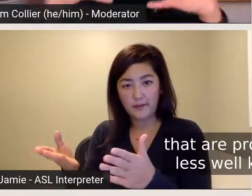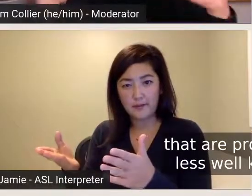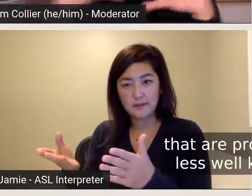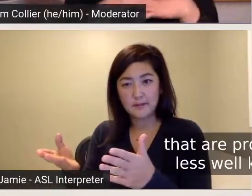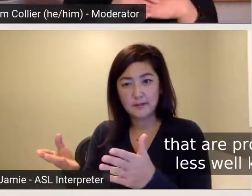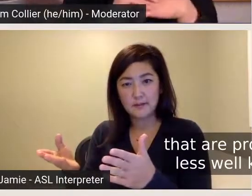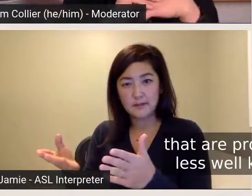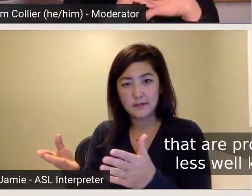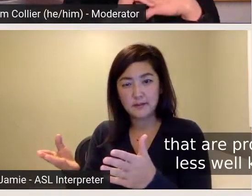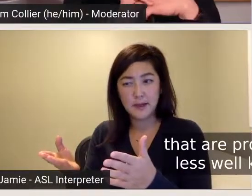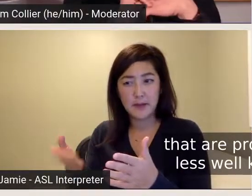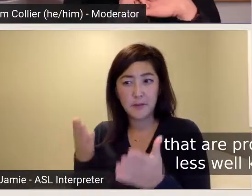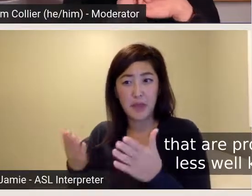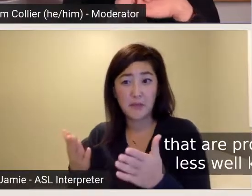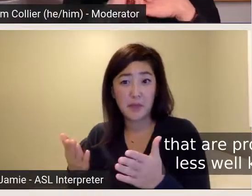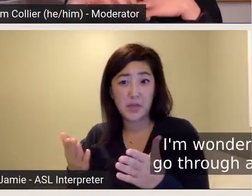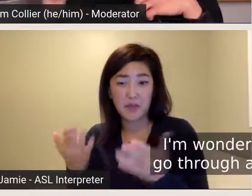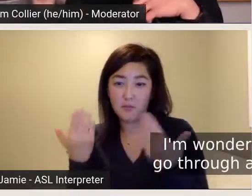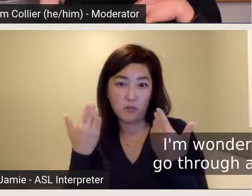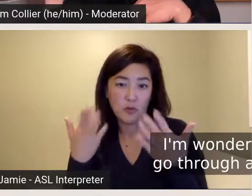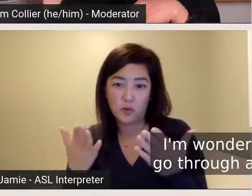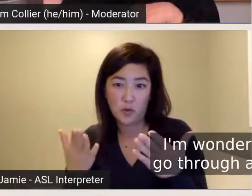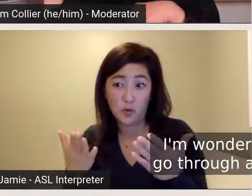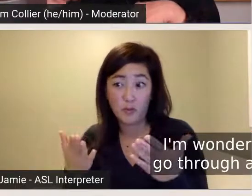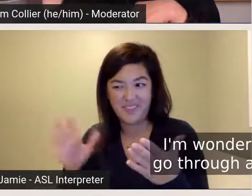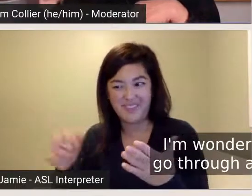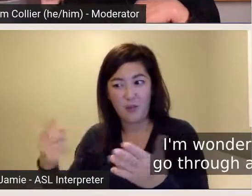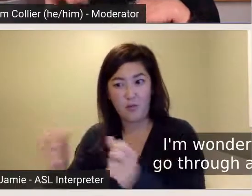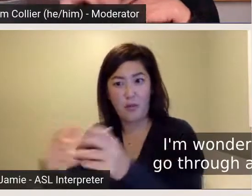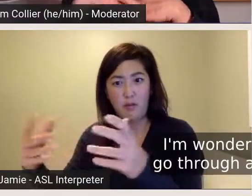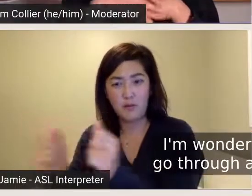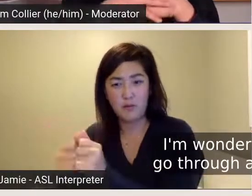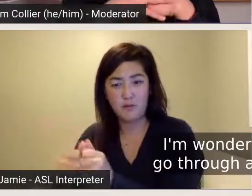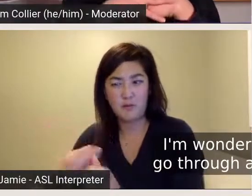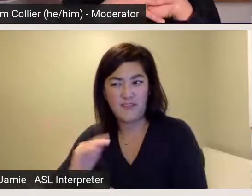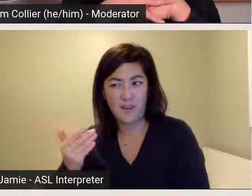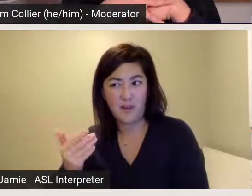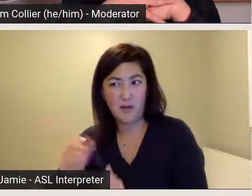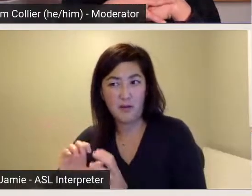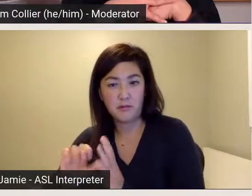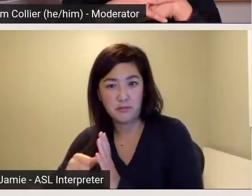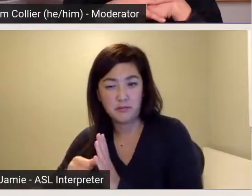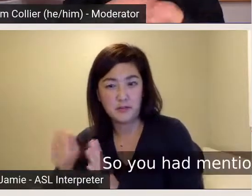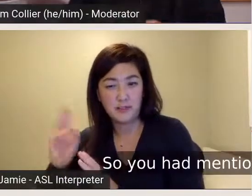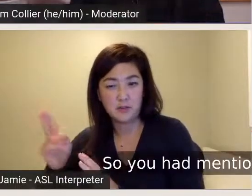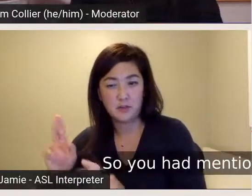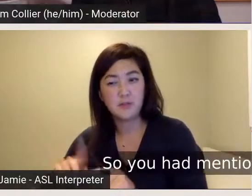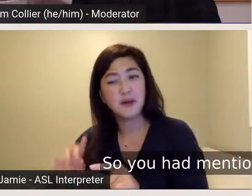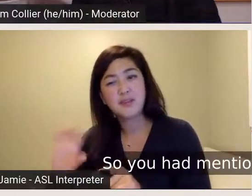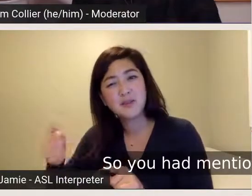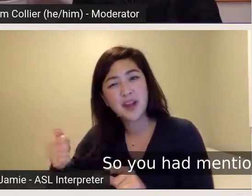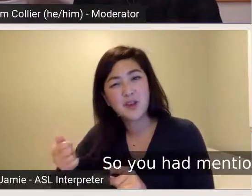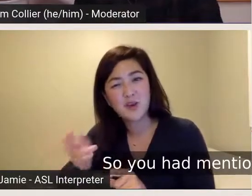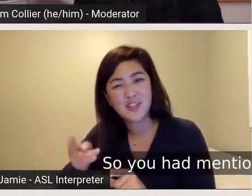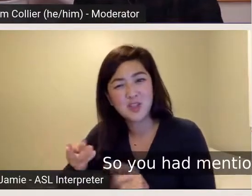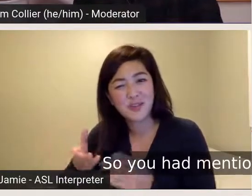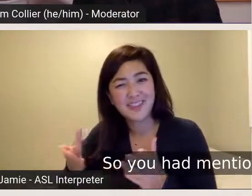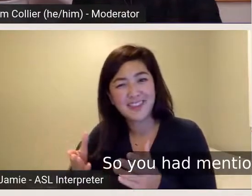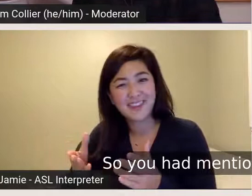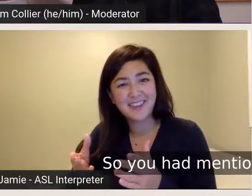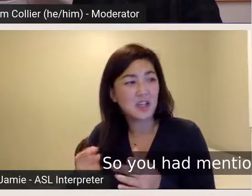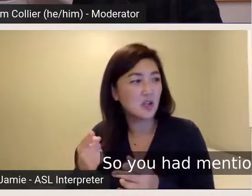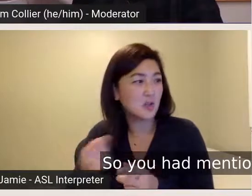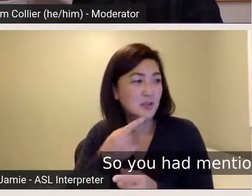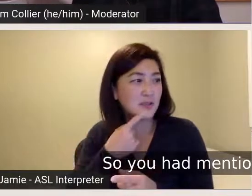probably much less well-known too. I'm wondering if we can go through a few of those. So you had mentioned the